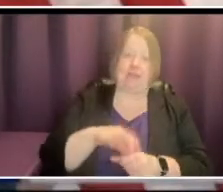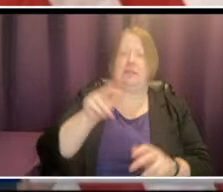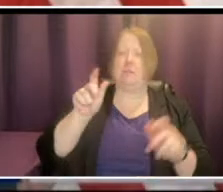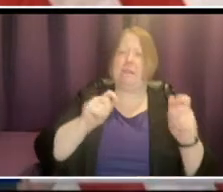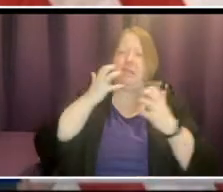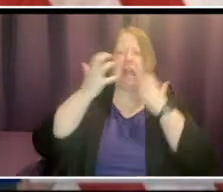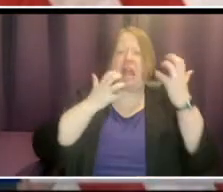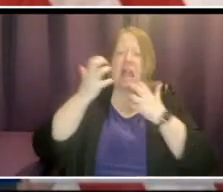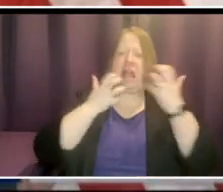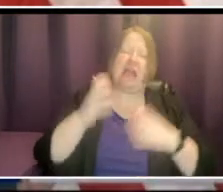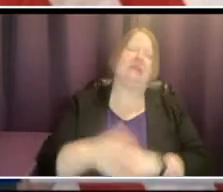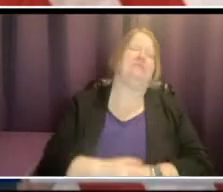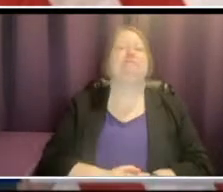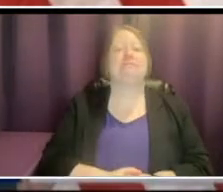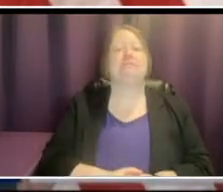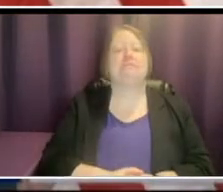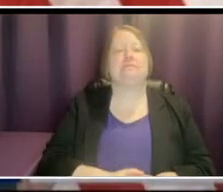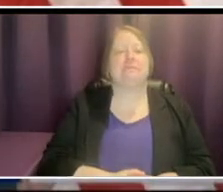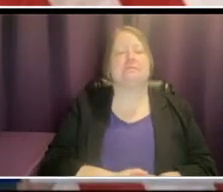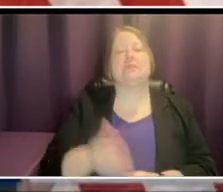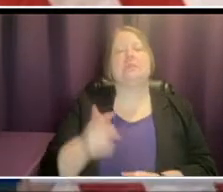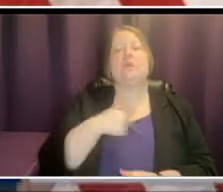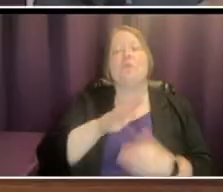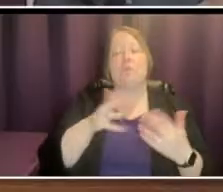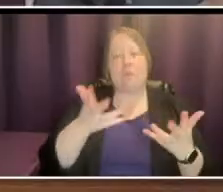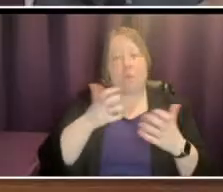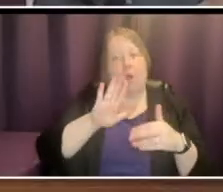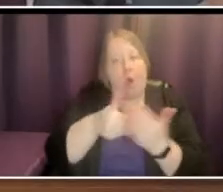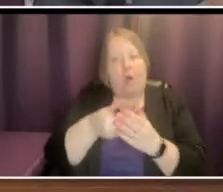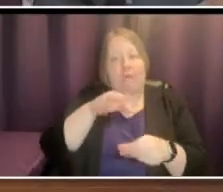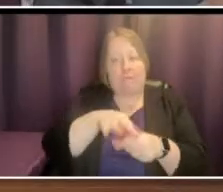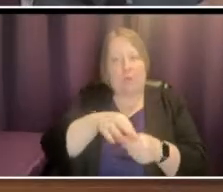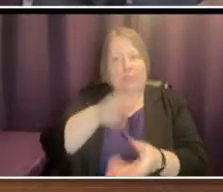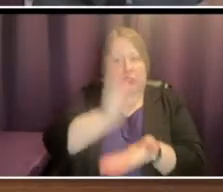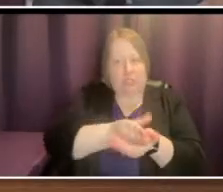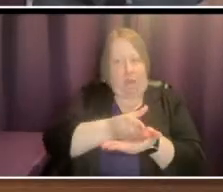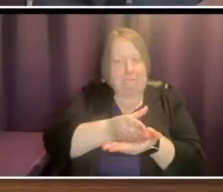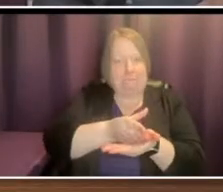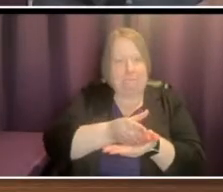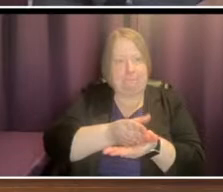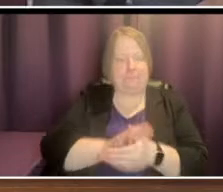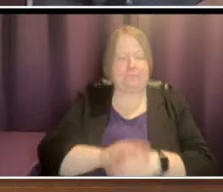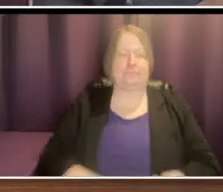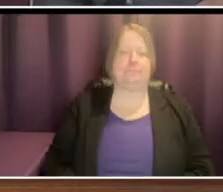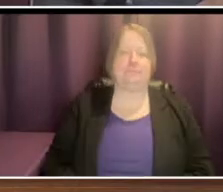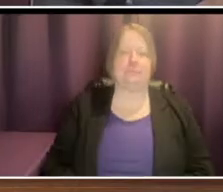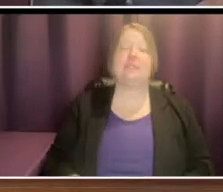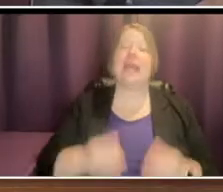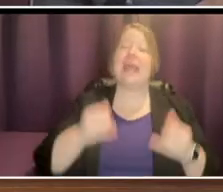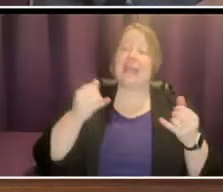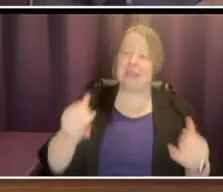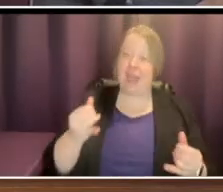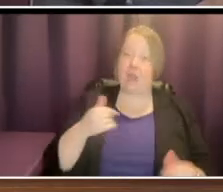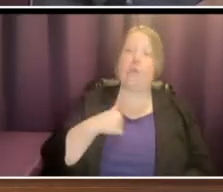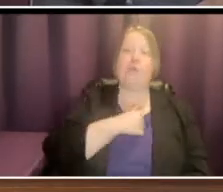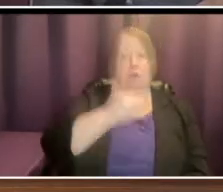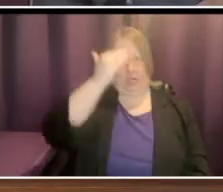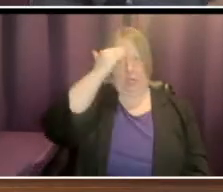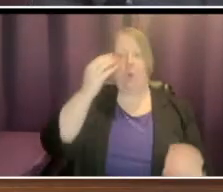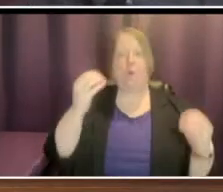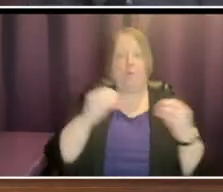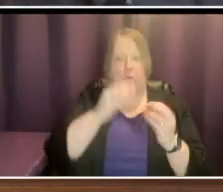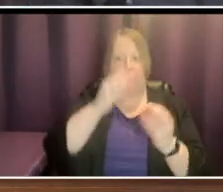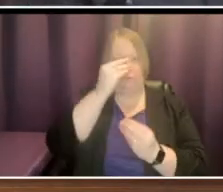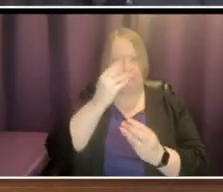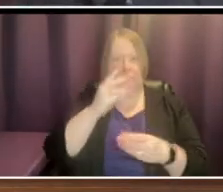We want all voting to stop. We now know more about President Trump's